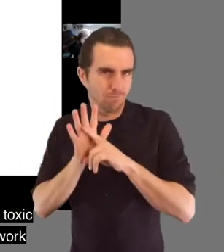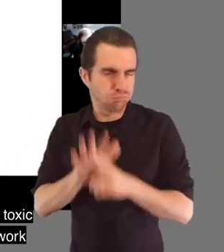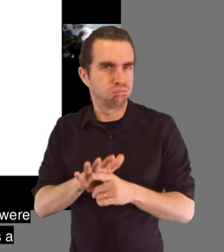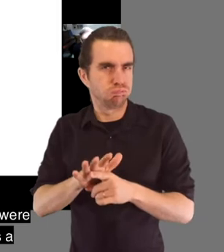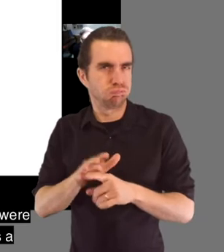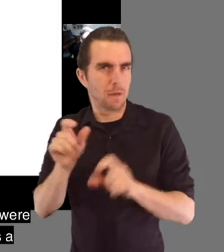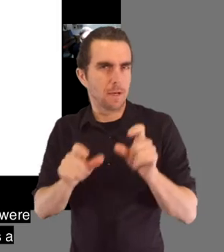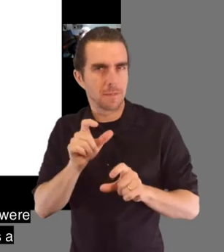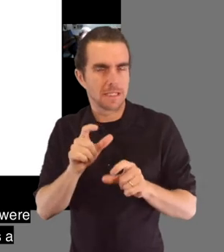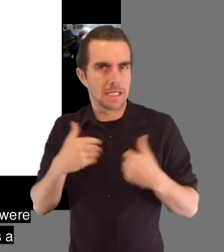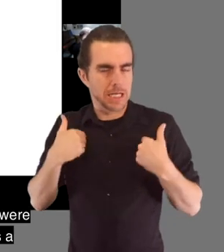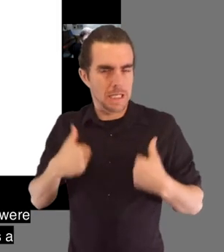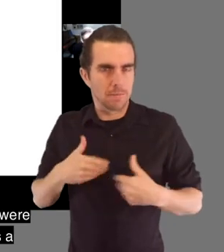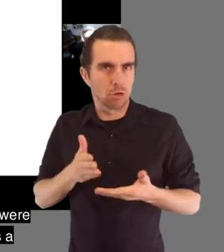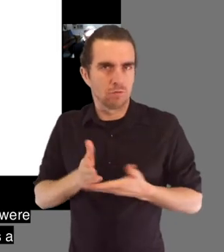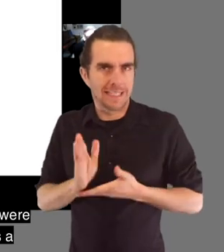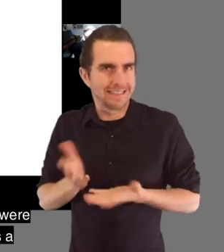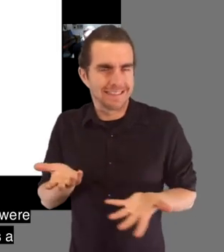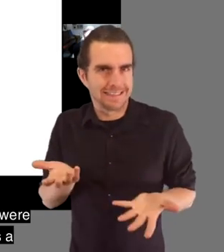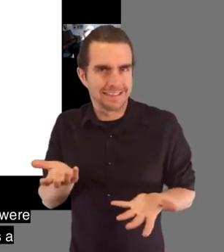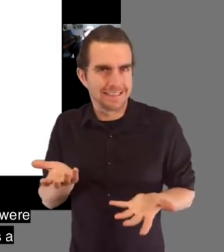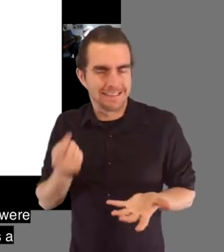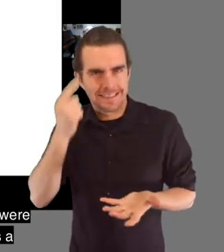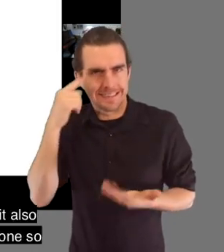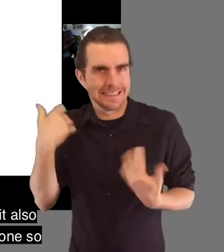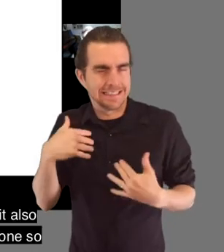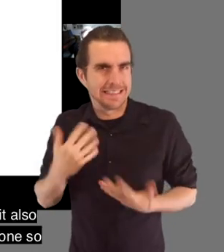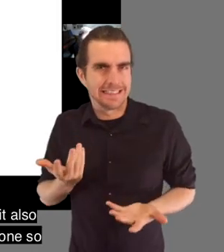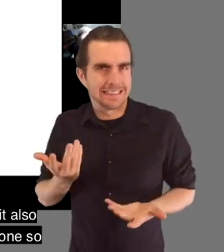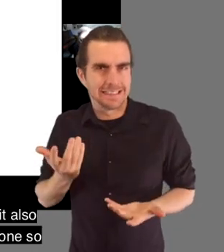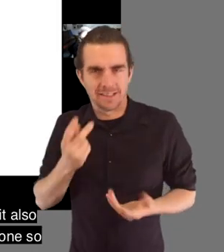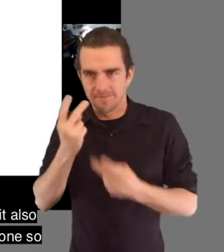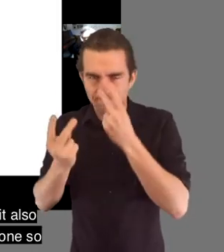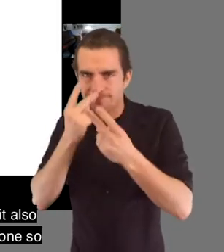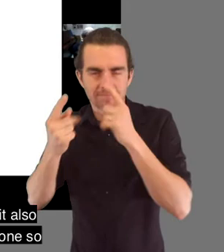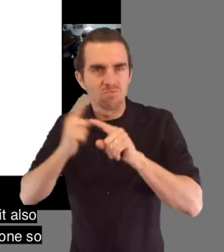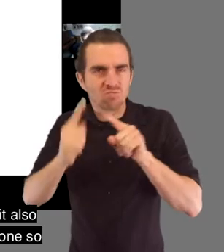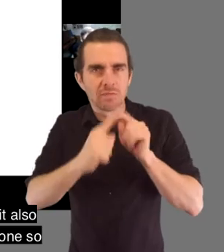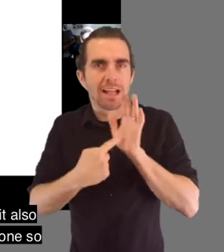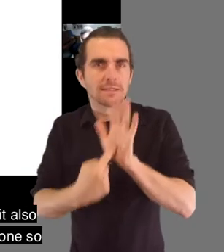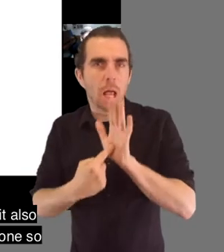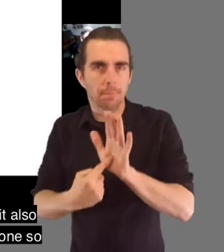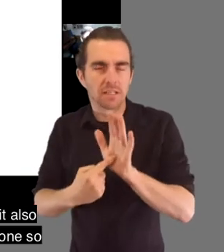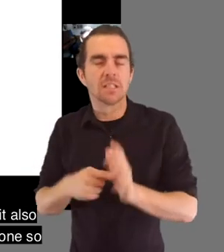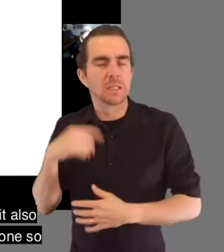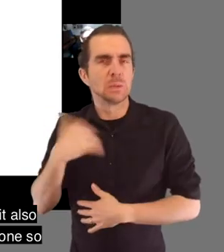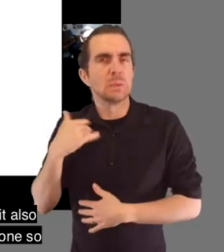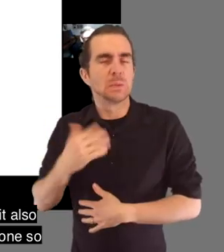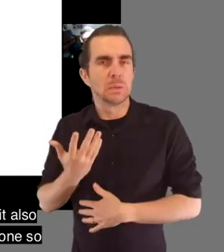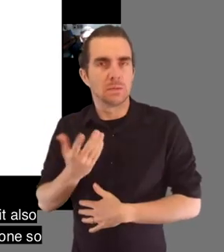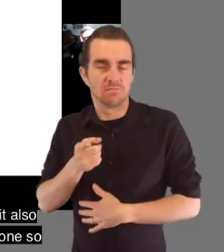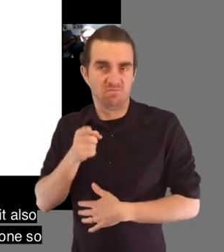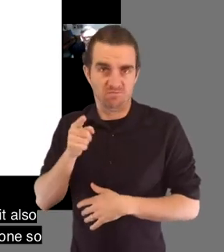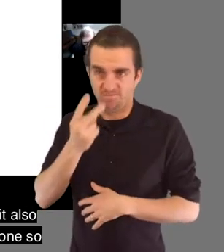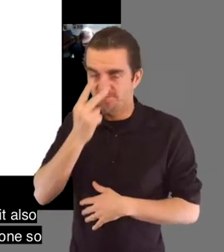work there that Human Rights Watch were recording that film, I think is a really salutary example to us, but it also sets an example of what